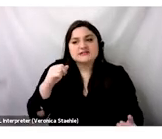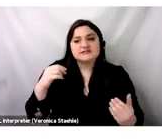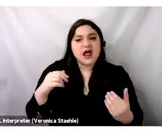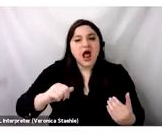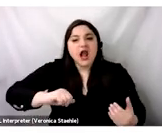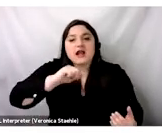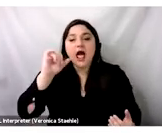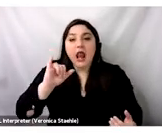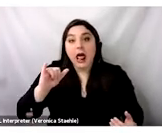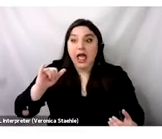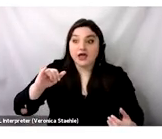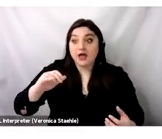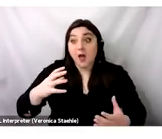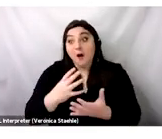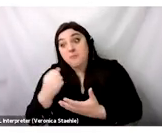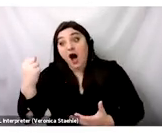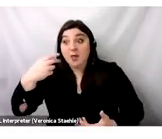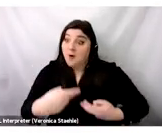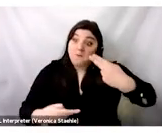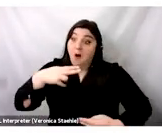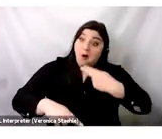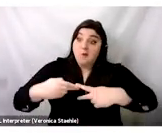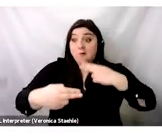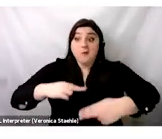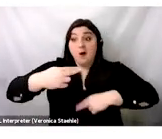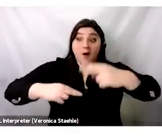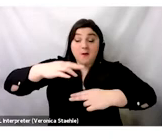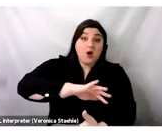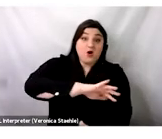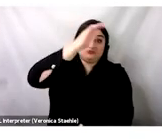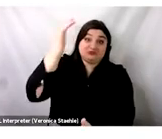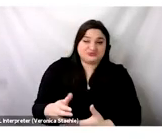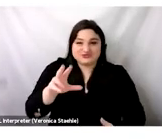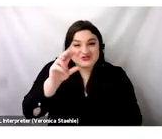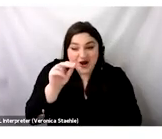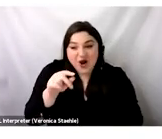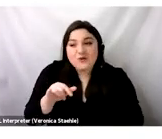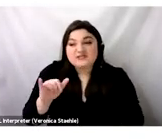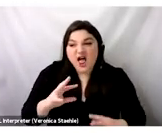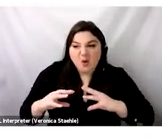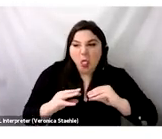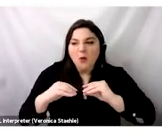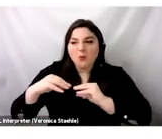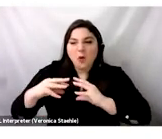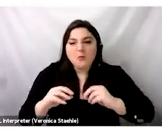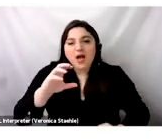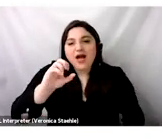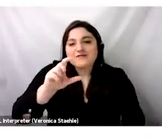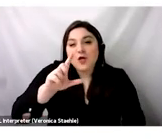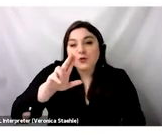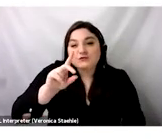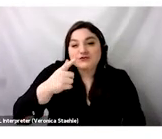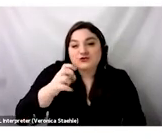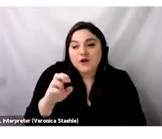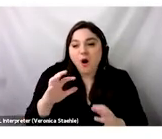of trillions and trillions of pieces of mobile, not static, microplastics. Okay,